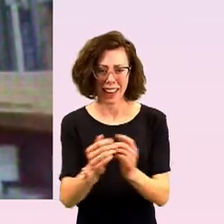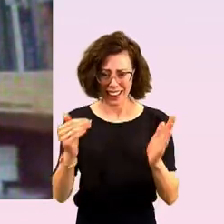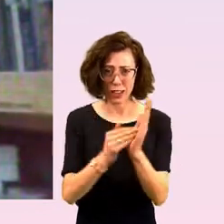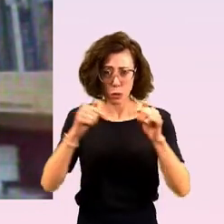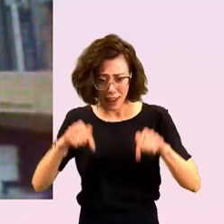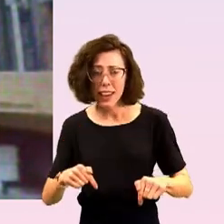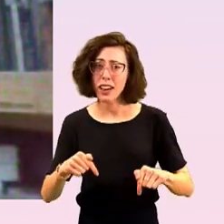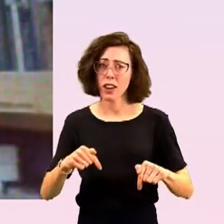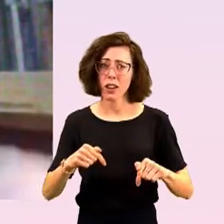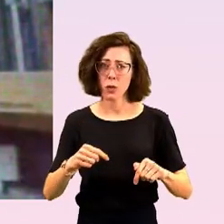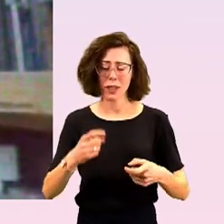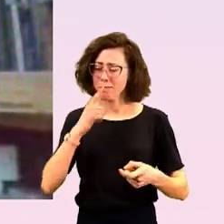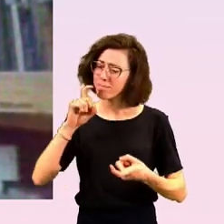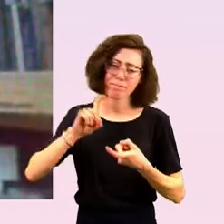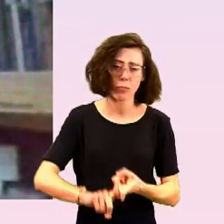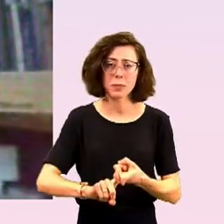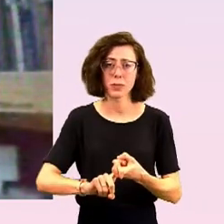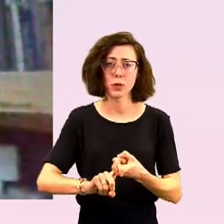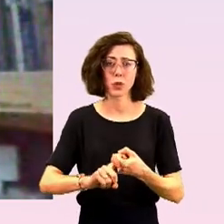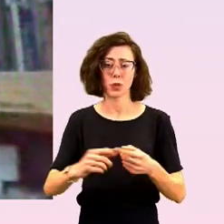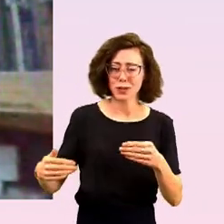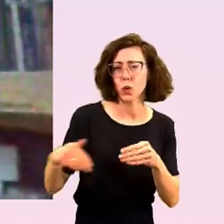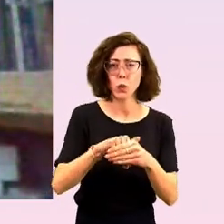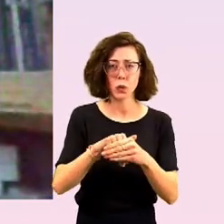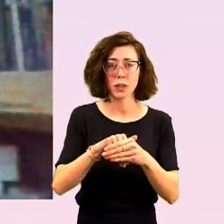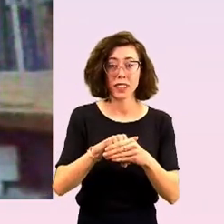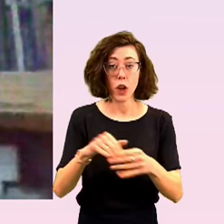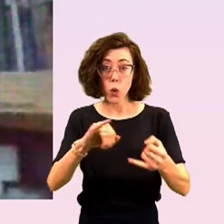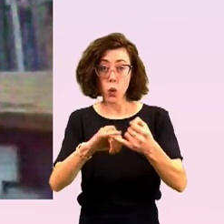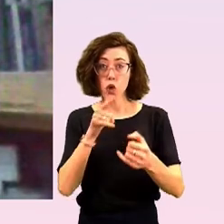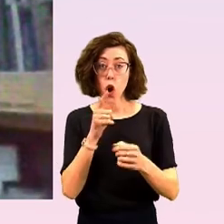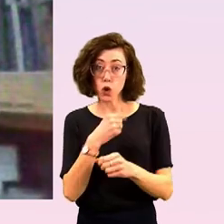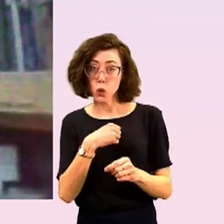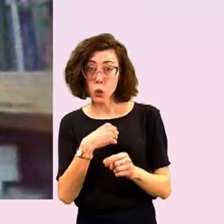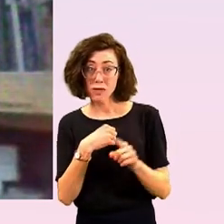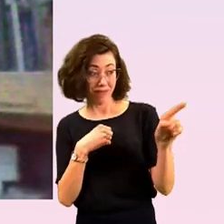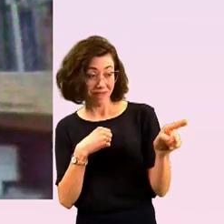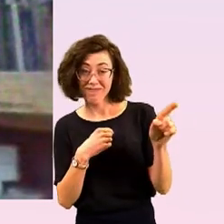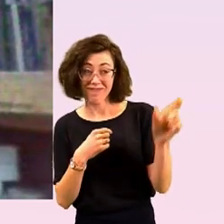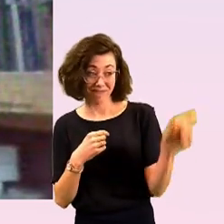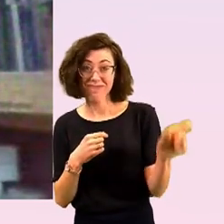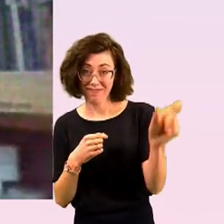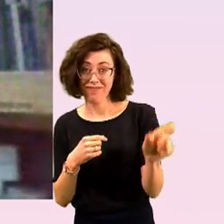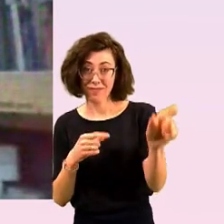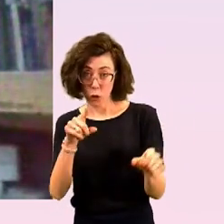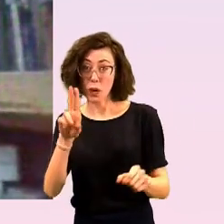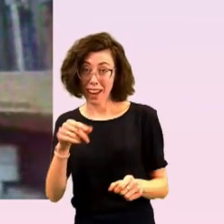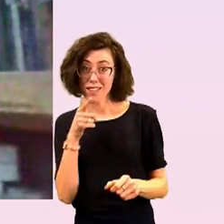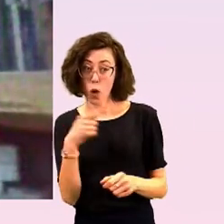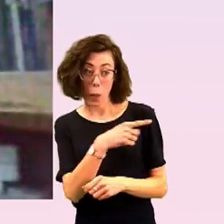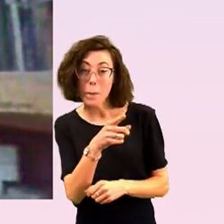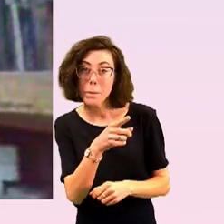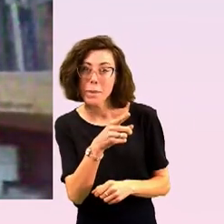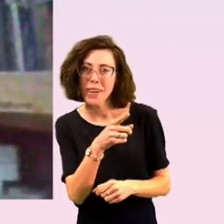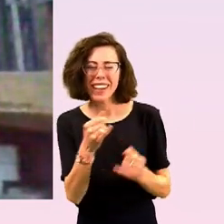and diversity. And here we are. And here's the people you go to. And here's the people you talk to. And it provides that safe space for people who are